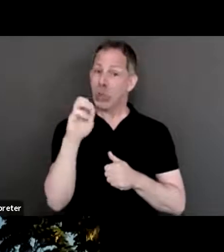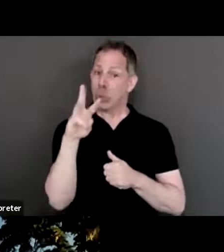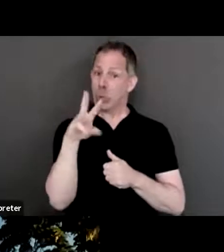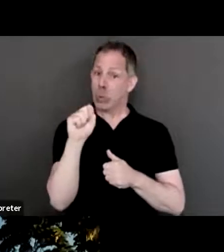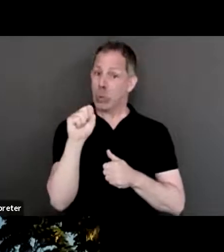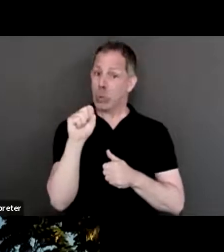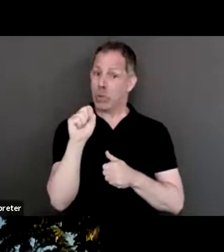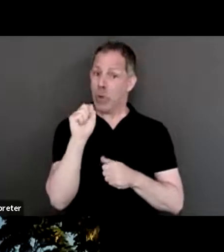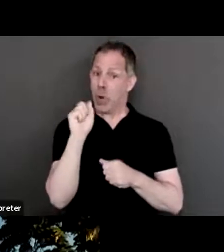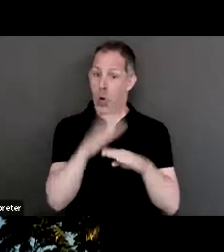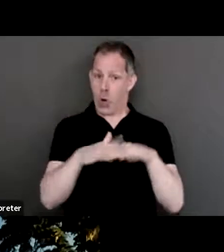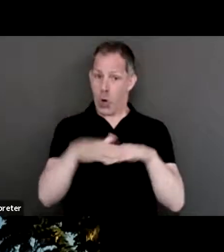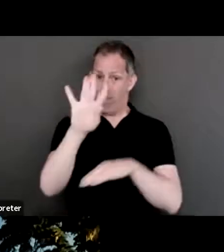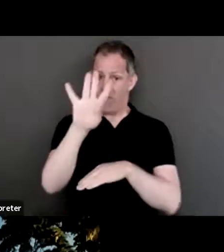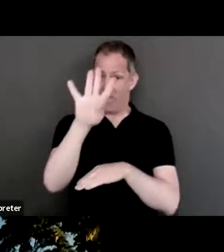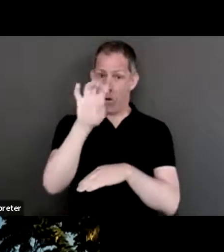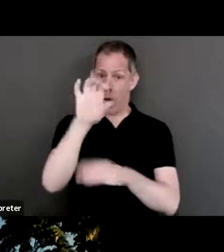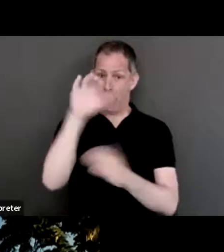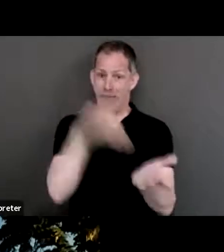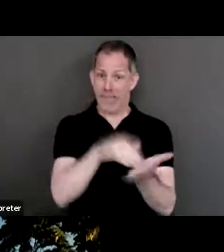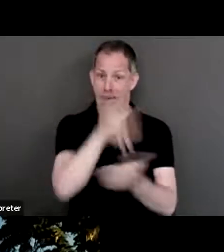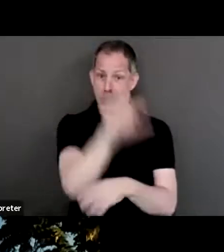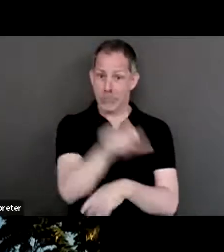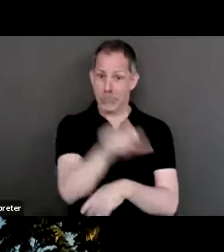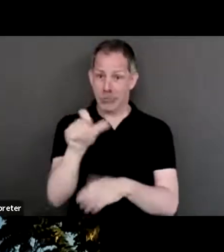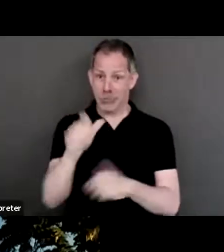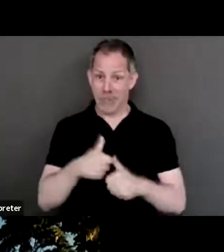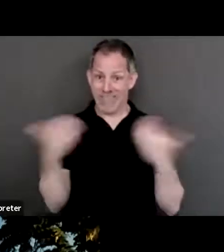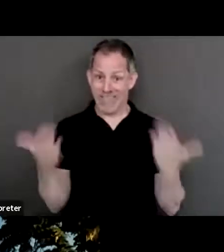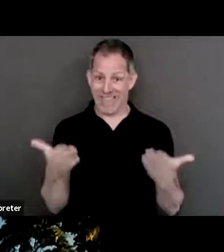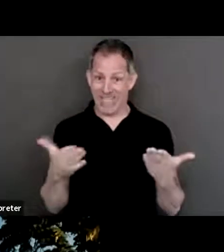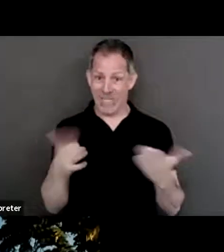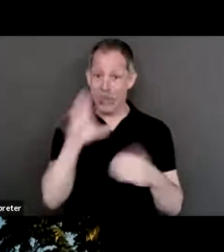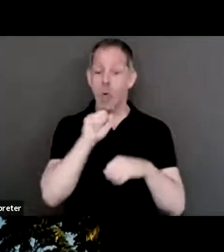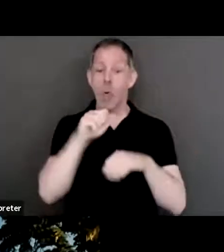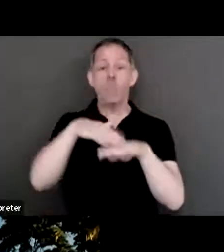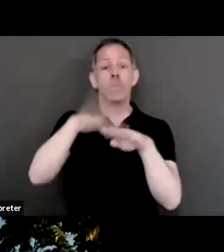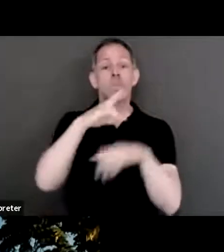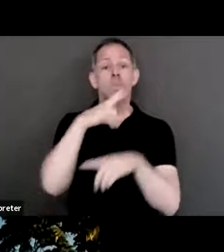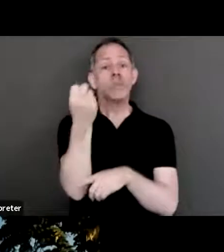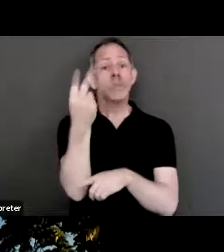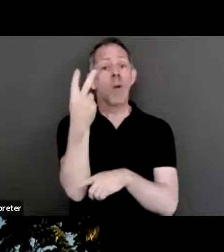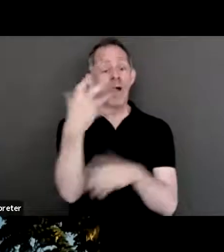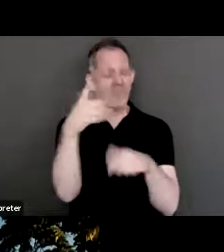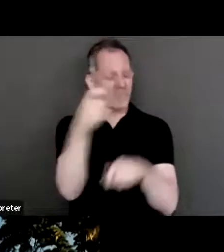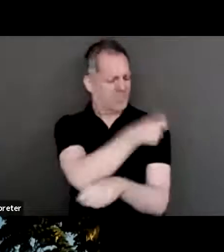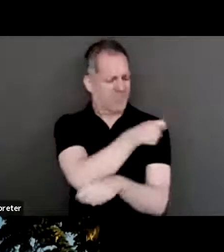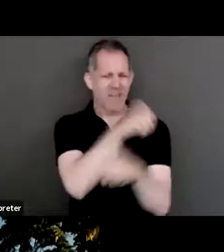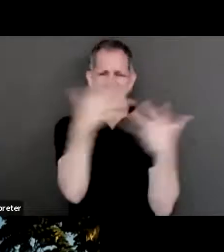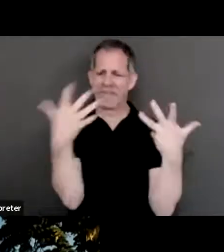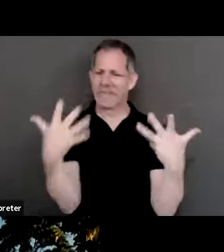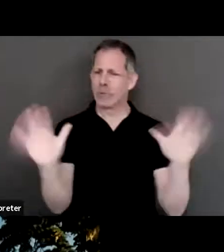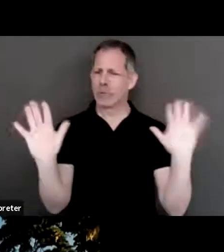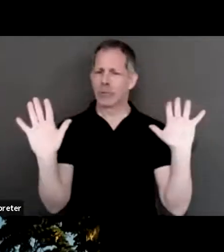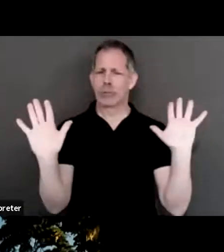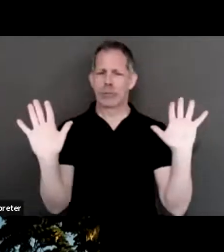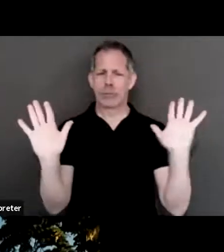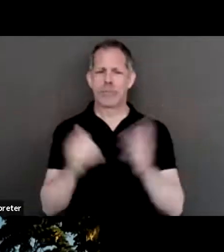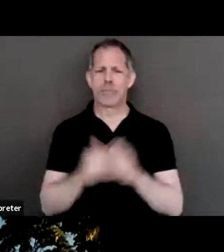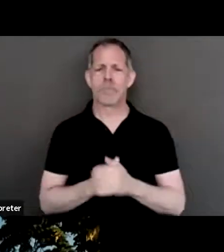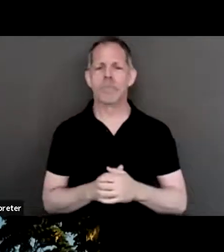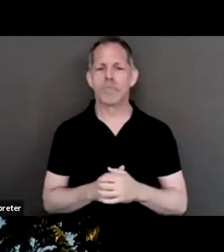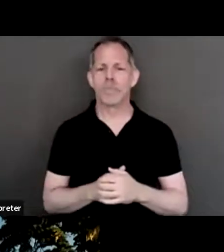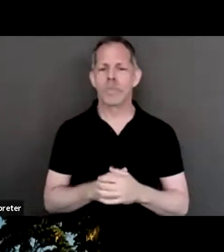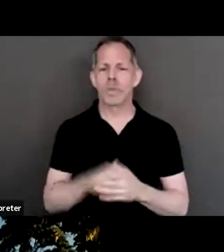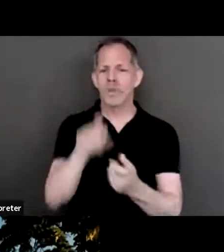age in Snohomish County who are fully vaccinated, specifically 407,000 through June 20. As